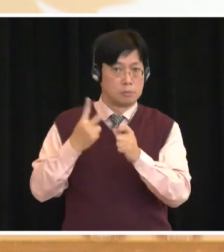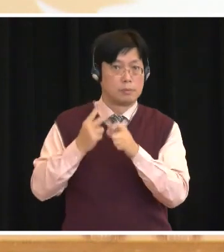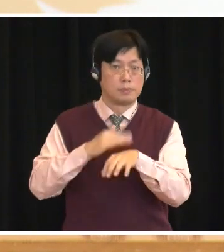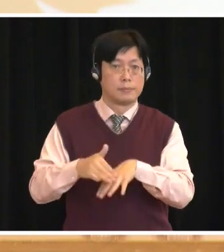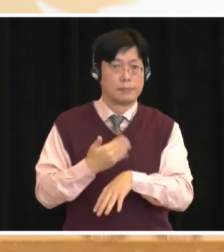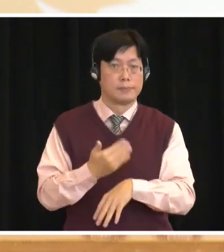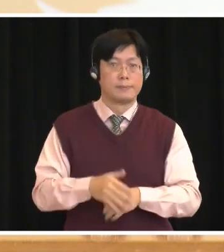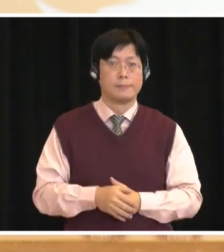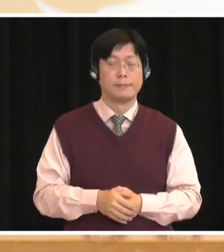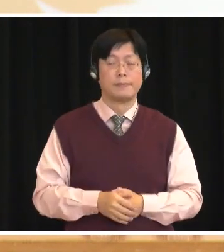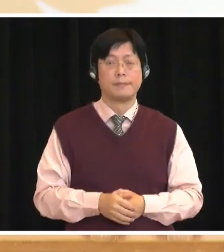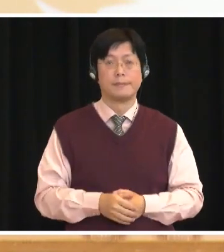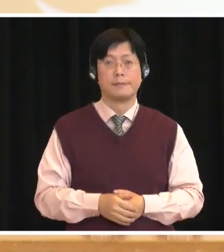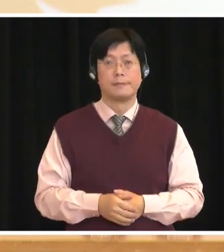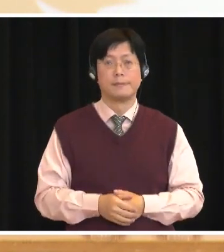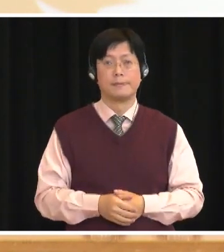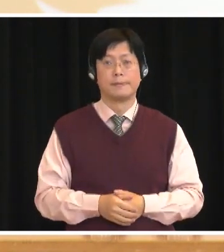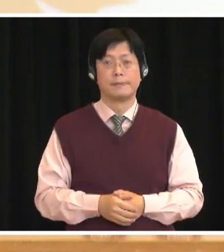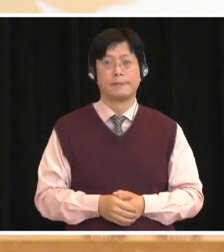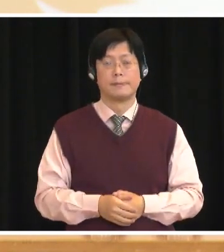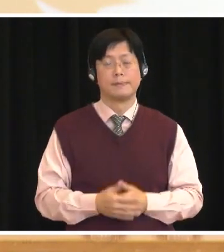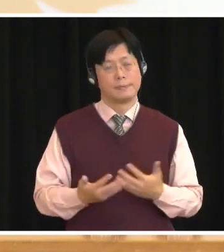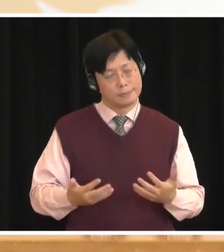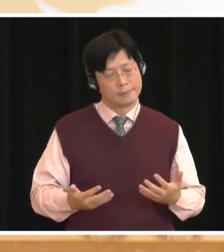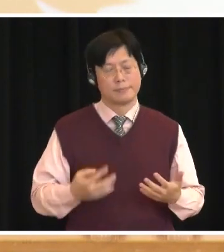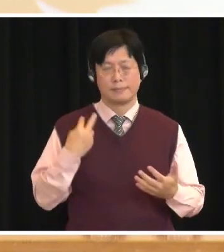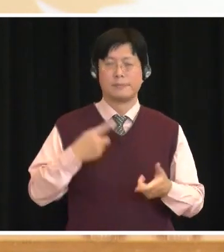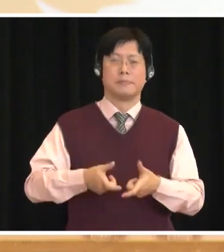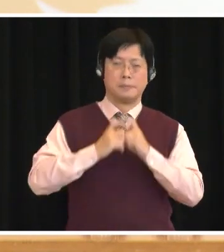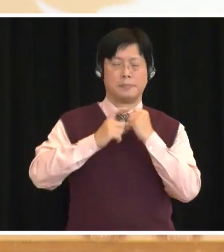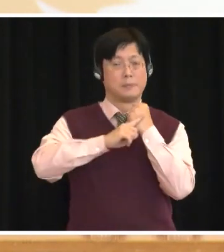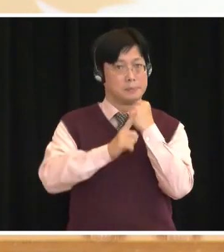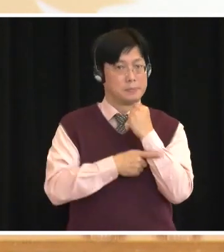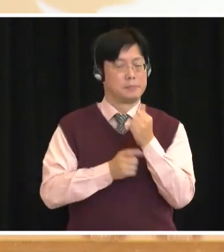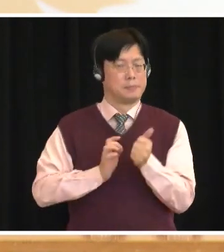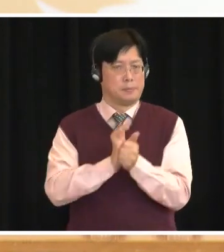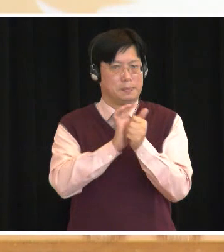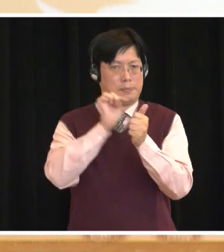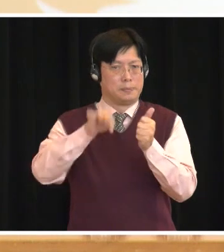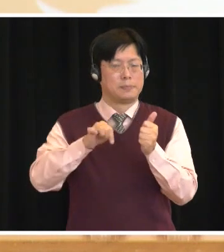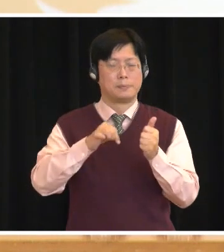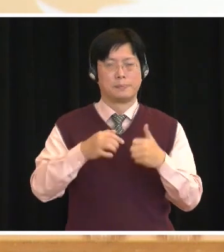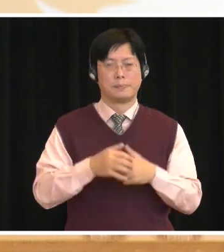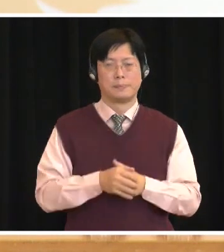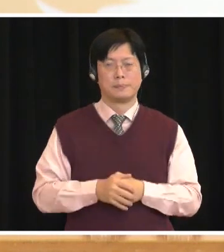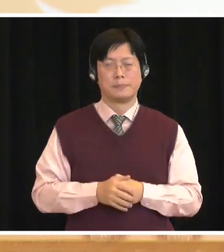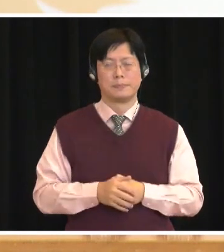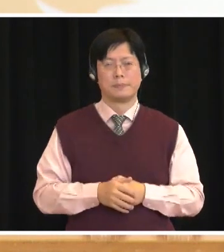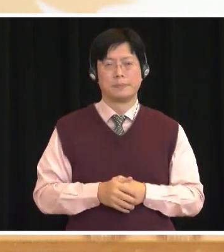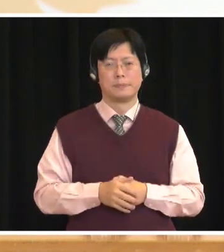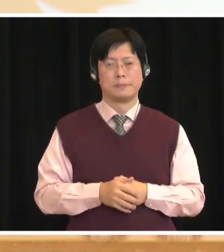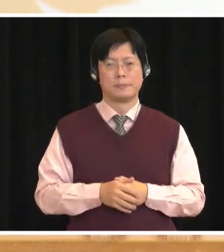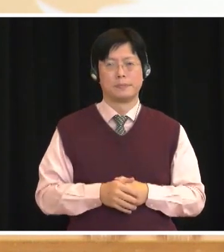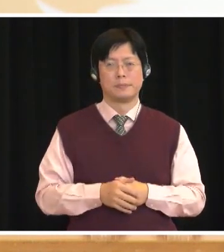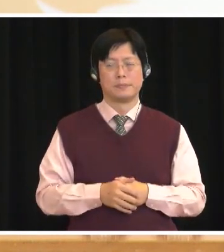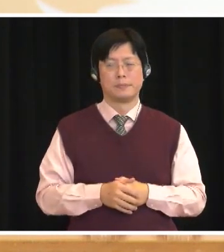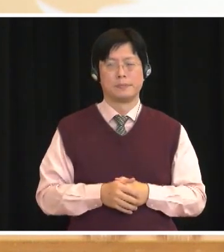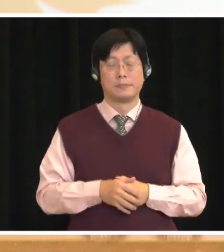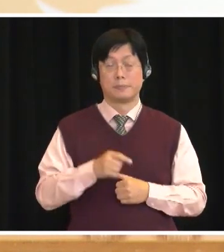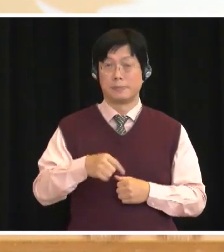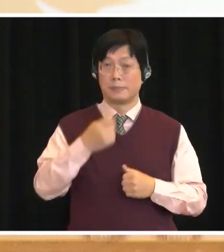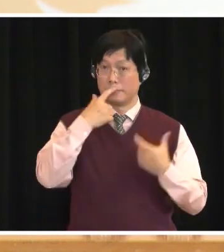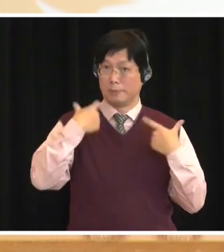aid. As I said, the first question is, does the child have legal aid